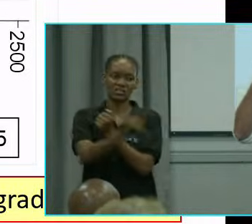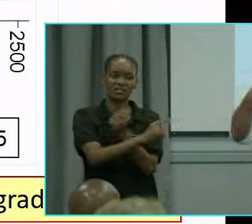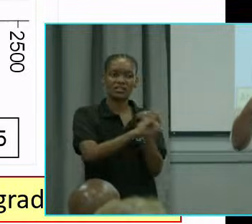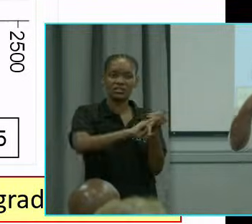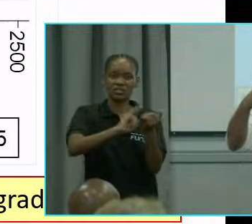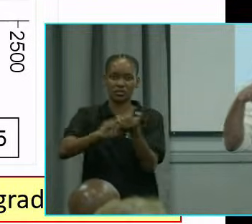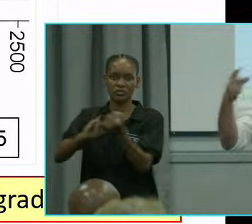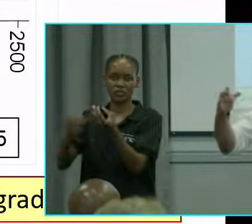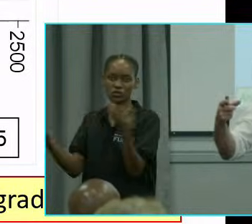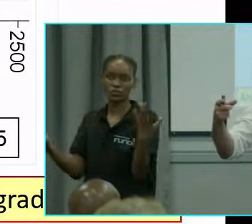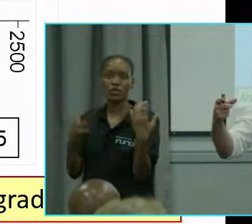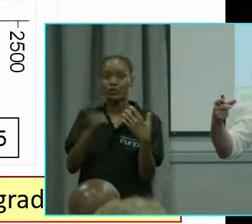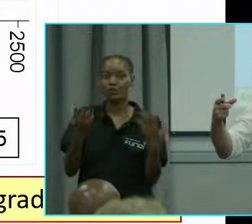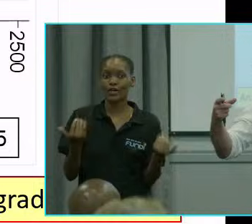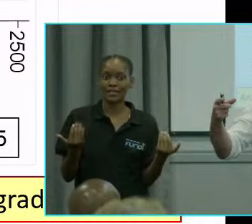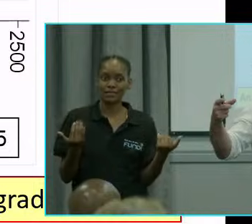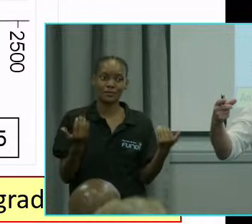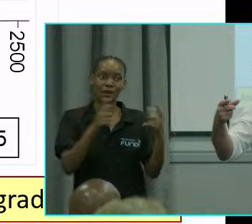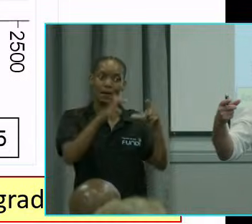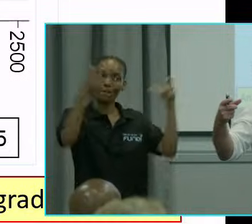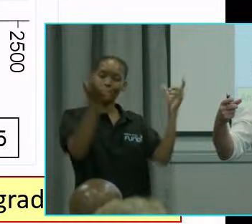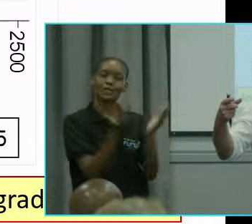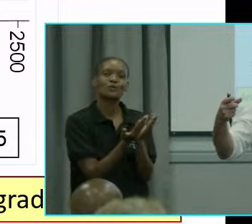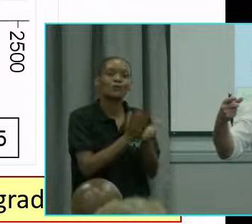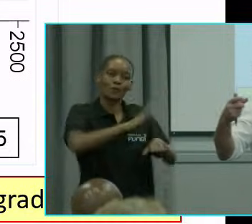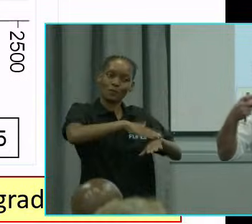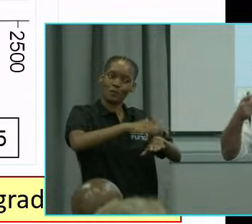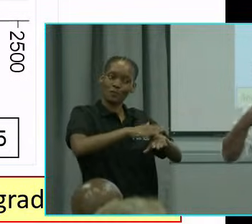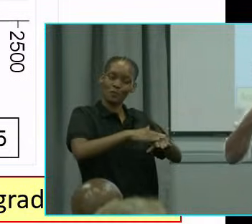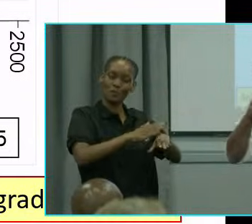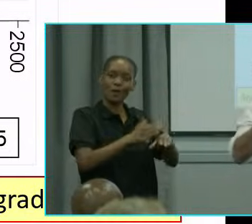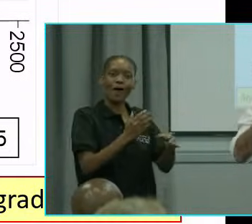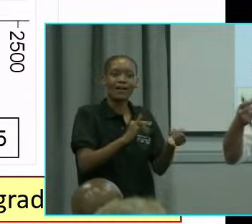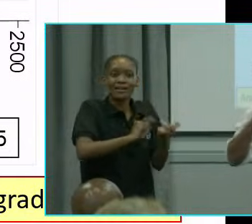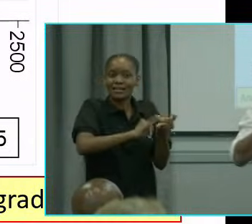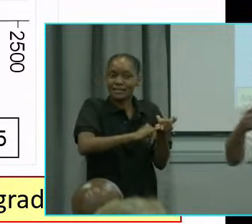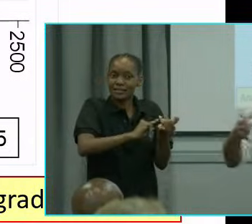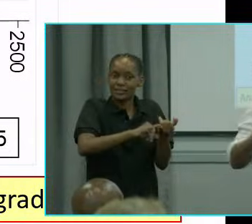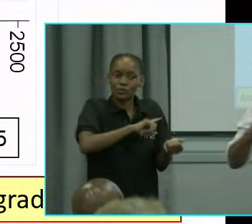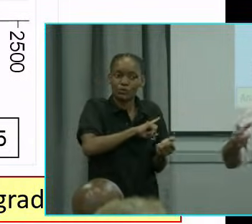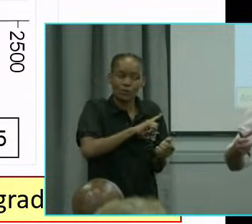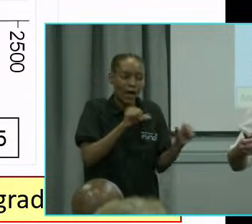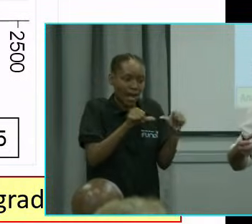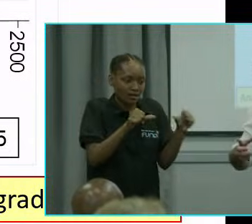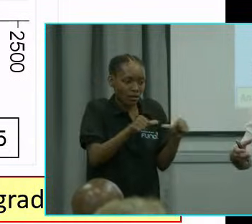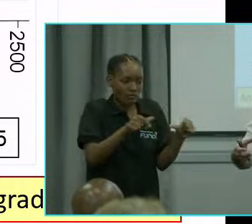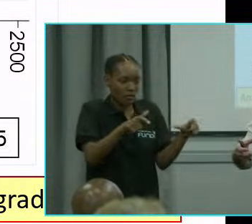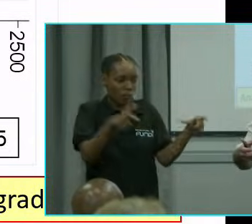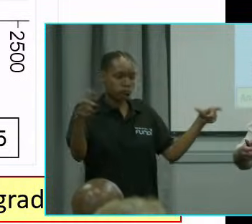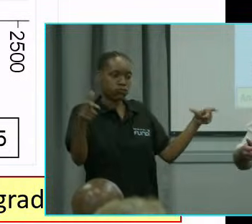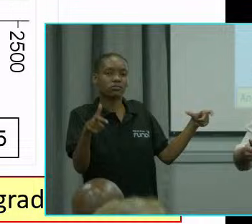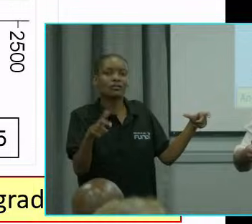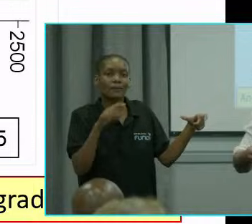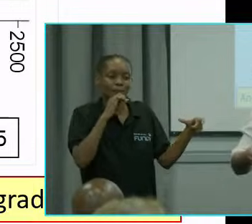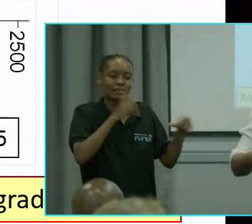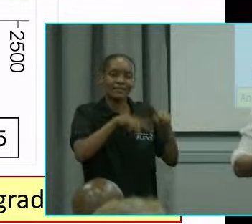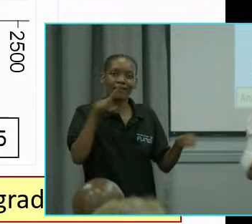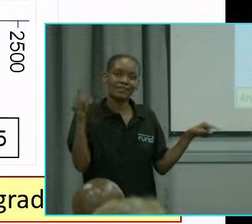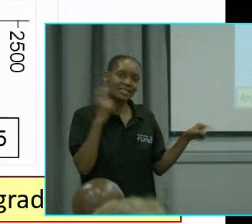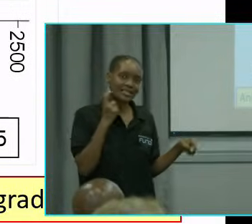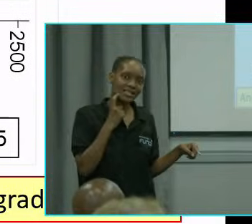larger schools to have more subjects because the size just allows for more diversity.